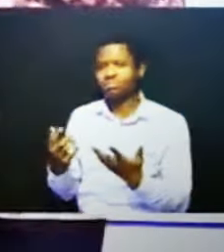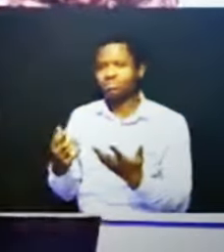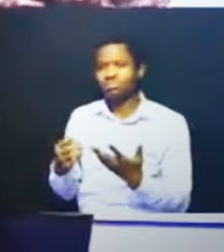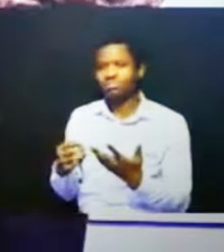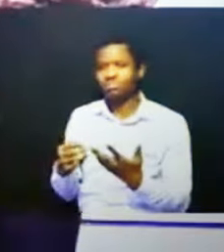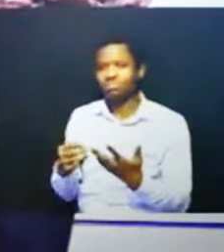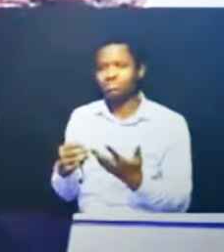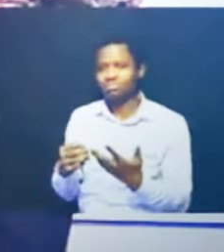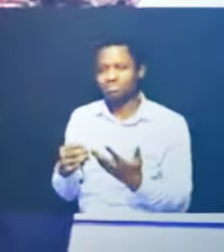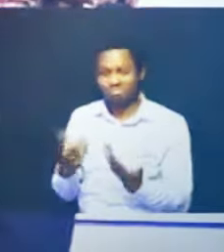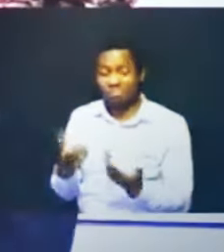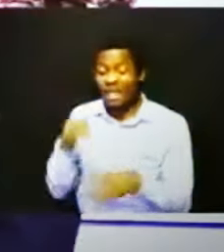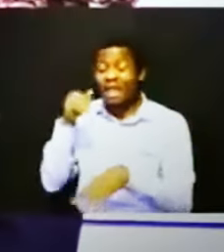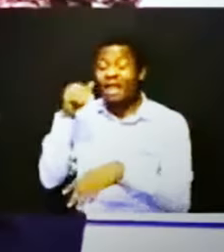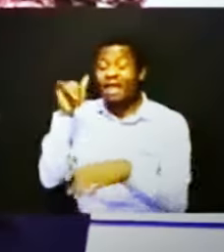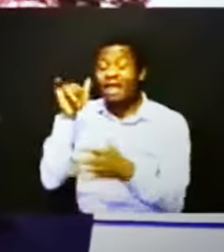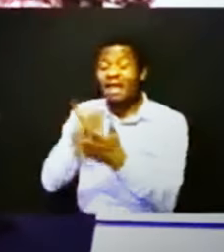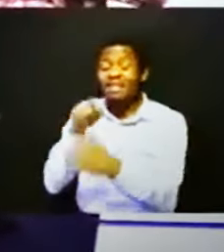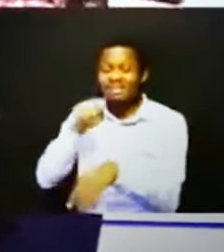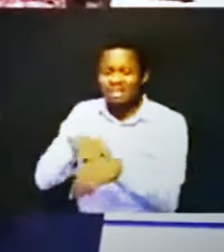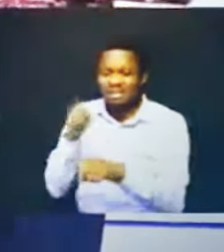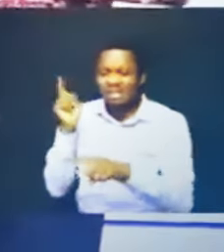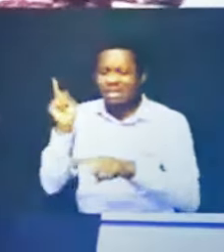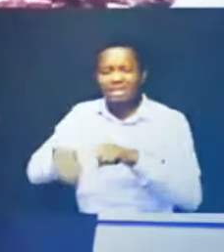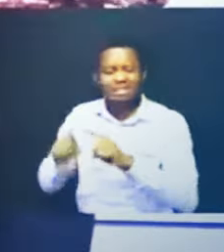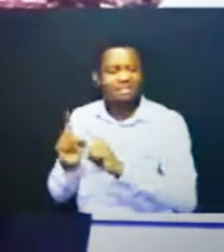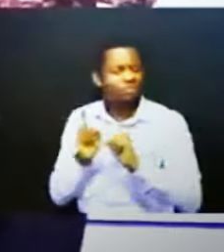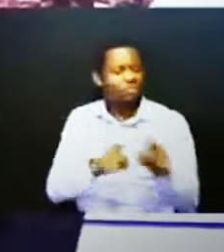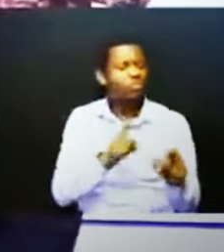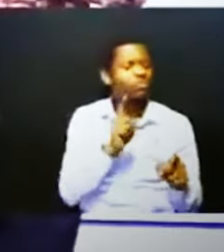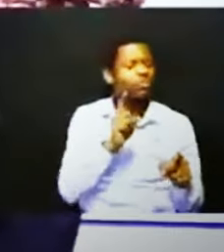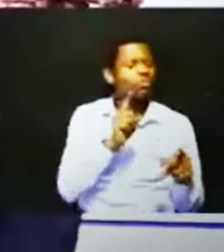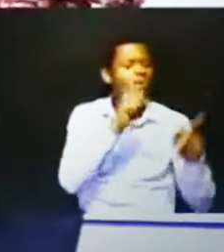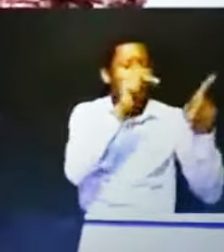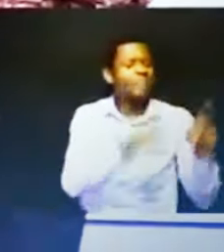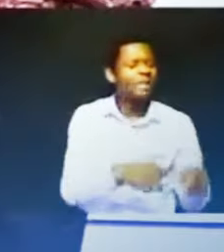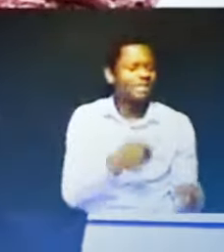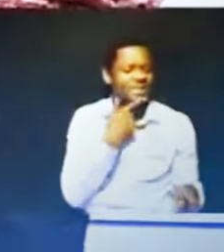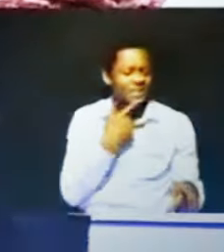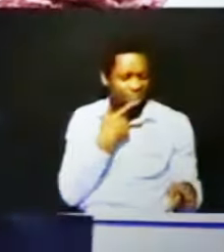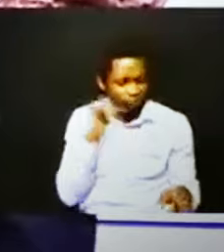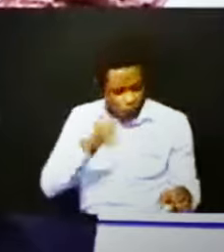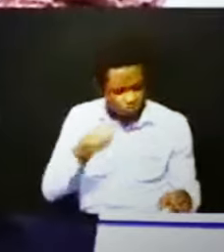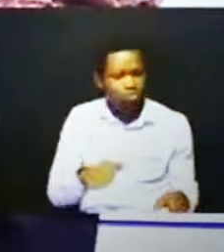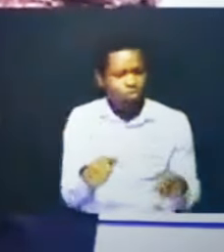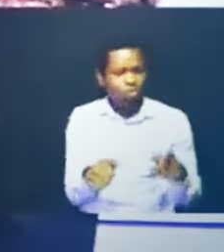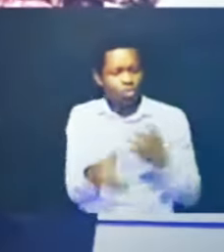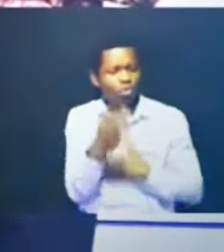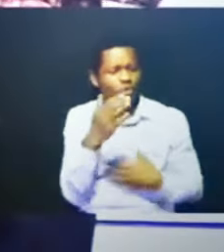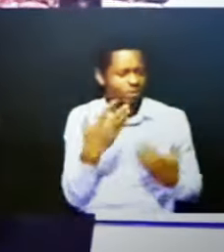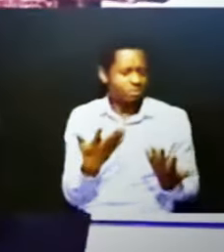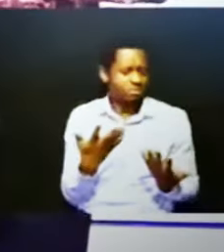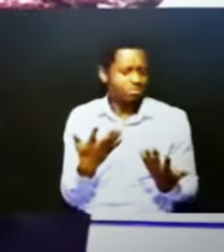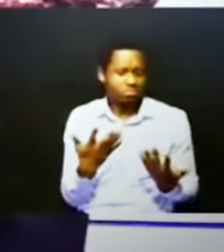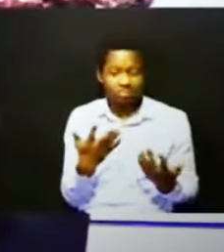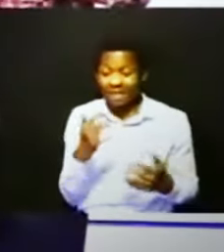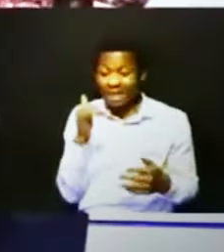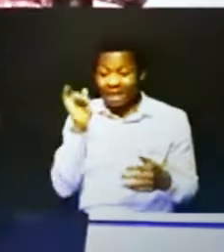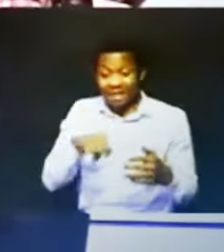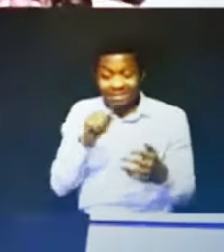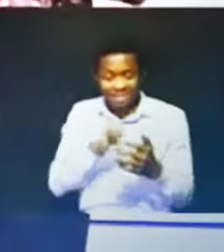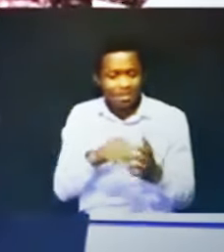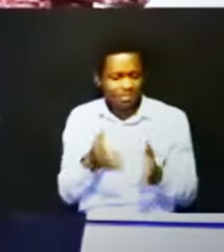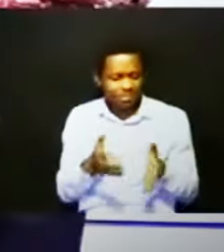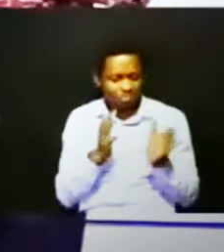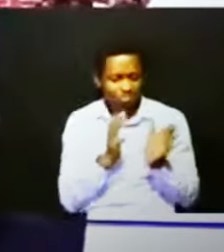and say, God exists. He may not even understand you. That mood, you have to give him some kind of break for him to process what